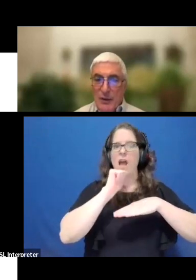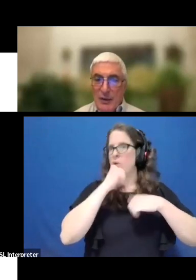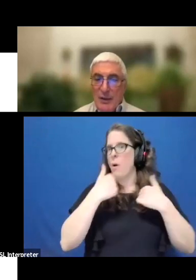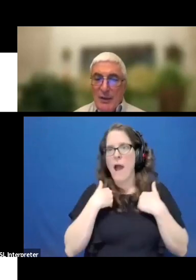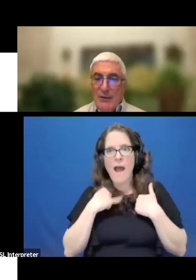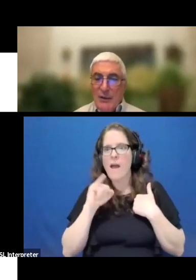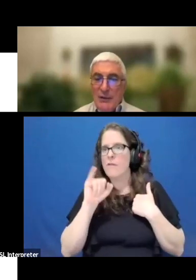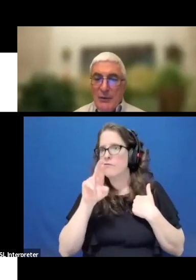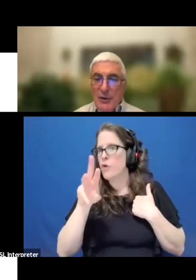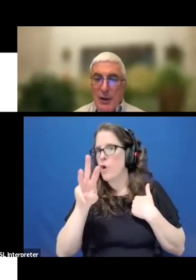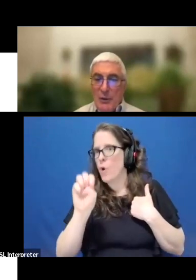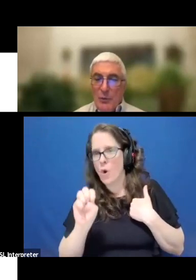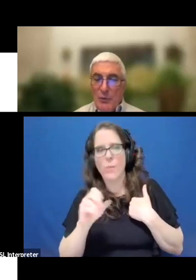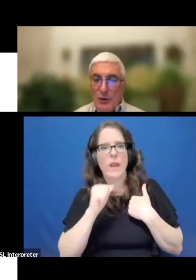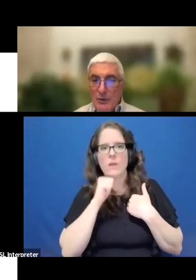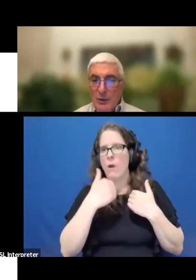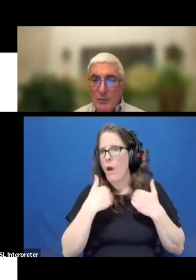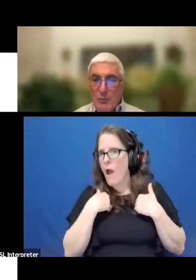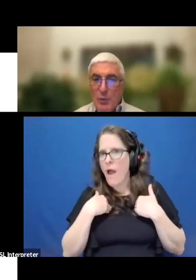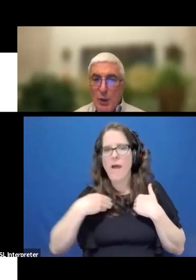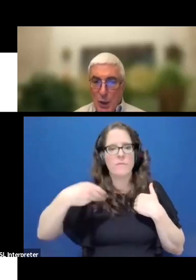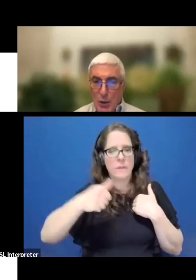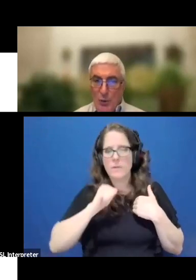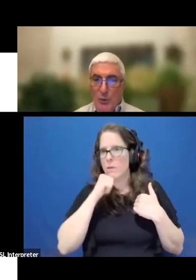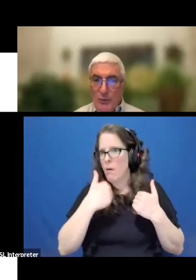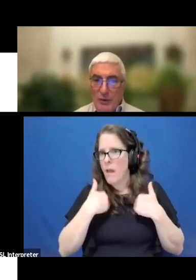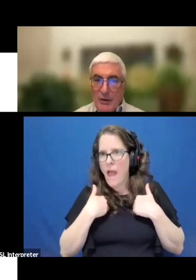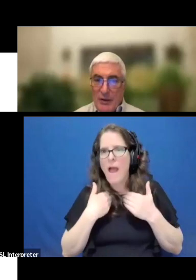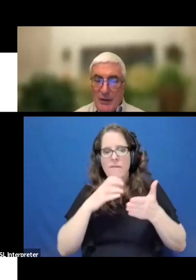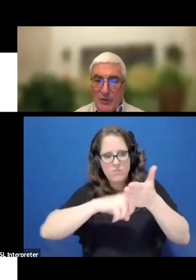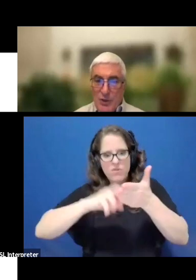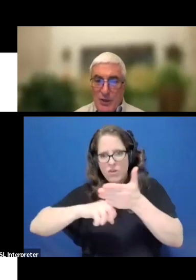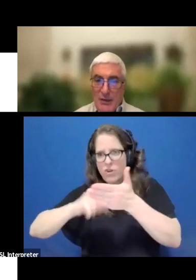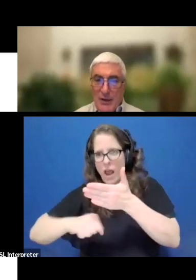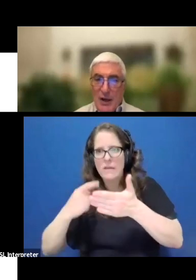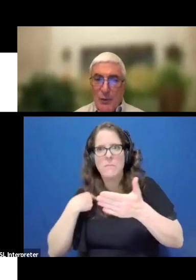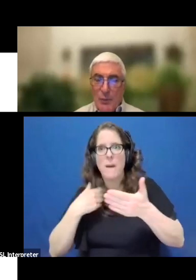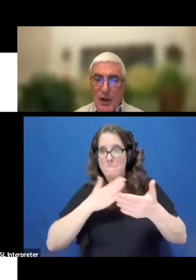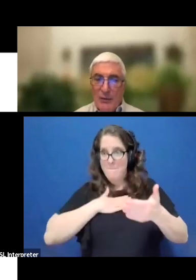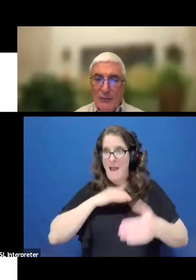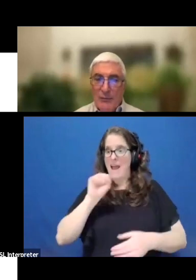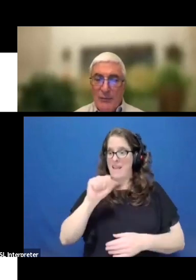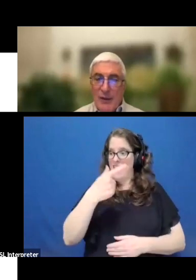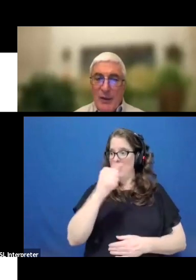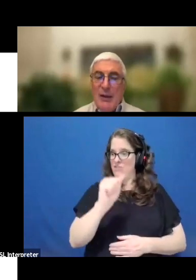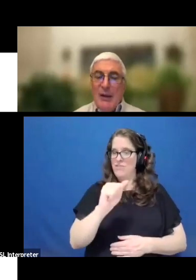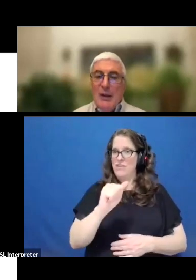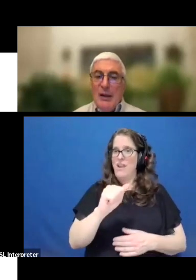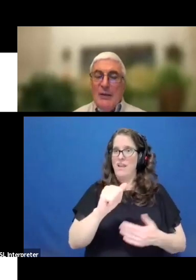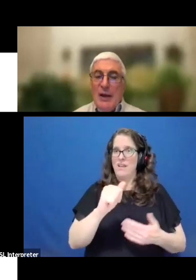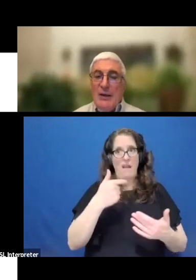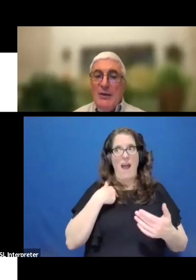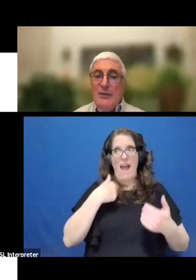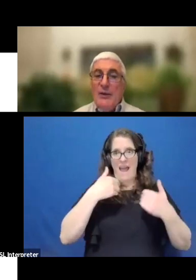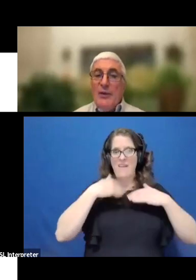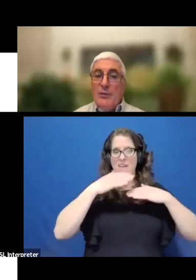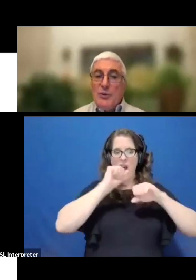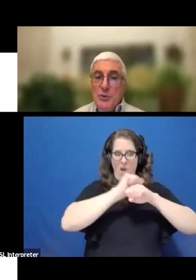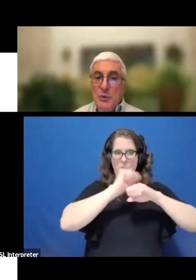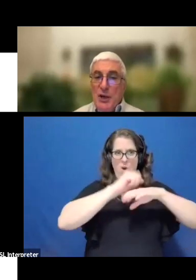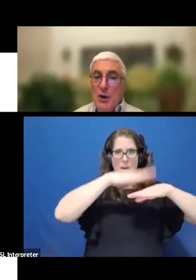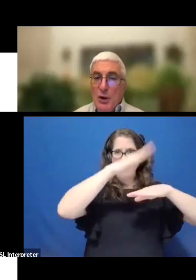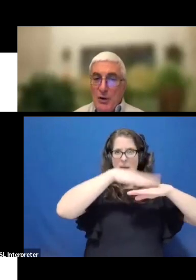subtractions to get their countable income below the SGA dollar amount. In that case, then